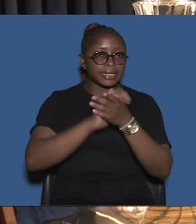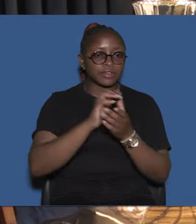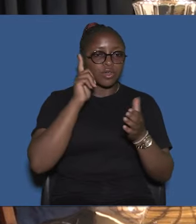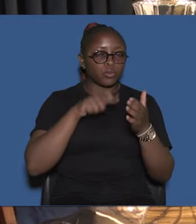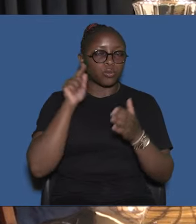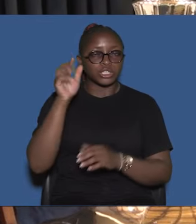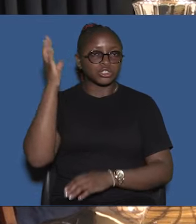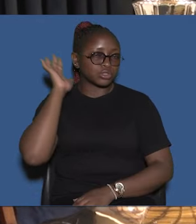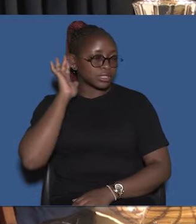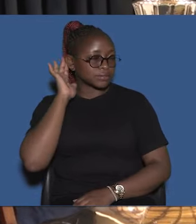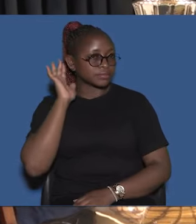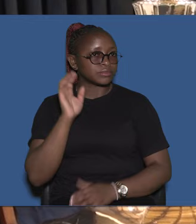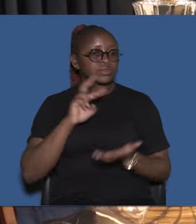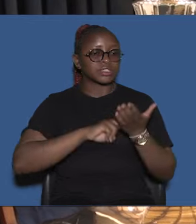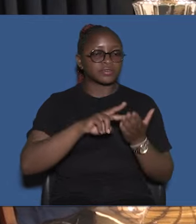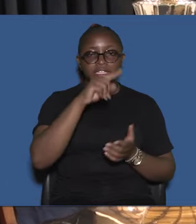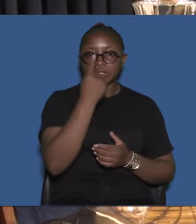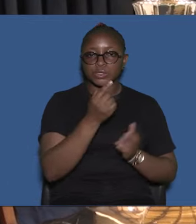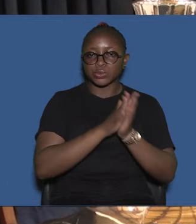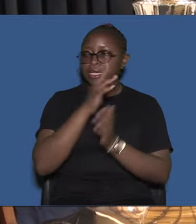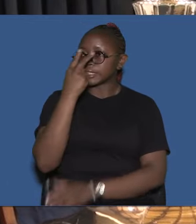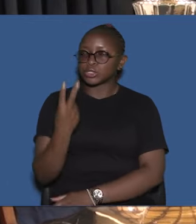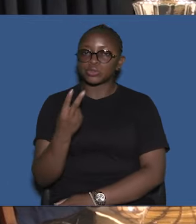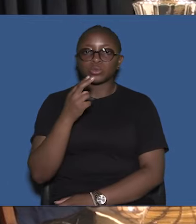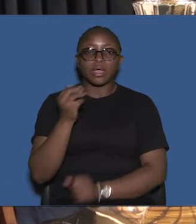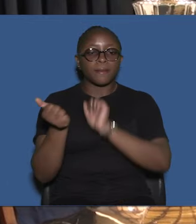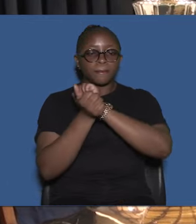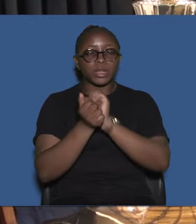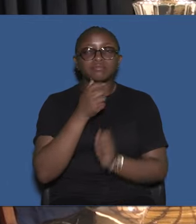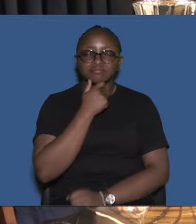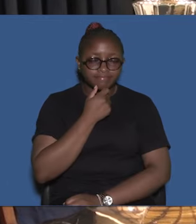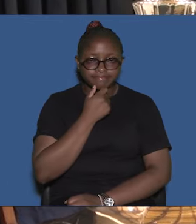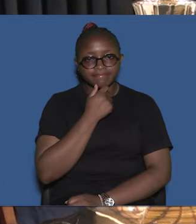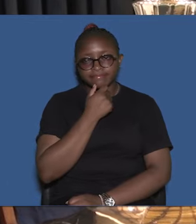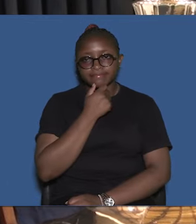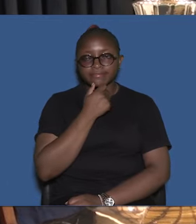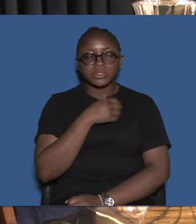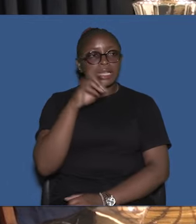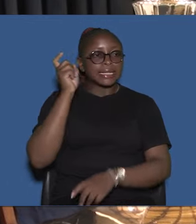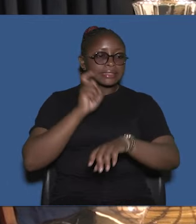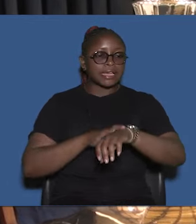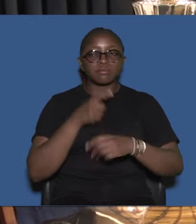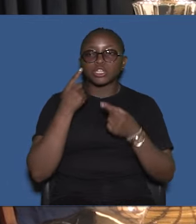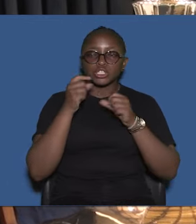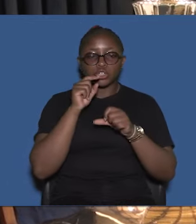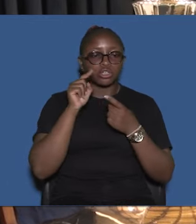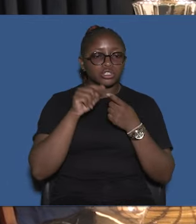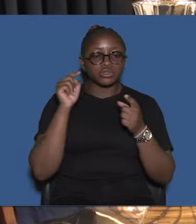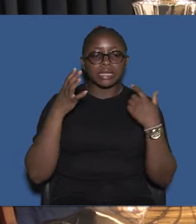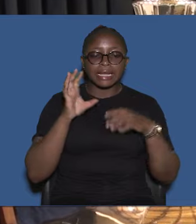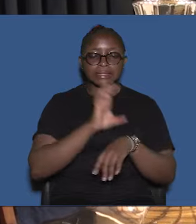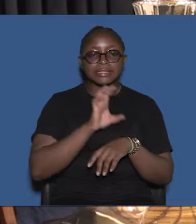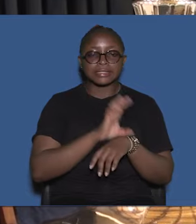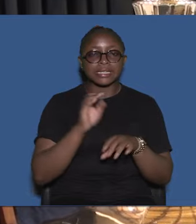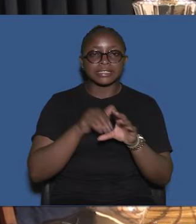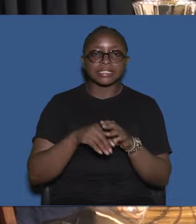Paul is wondering as he addresses the church of Galatians. Why? Because there was a